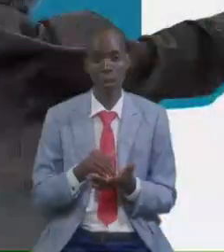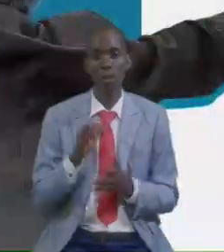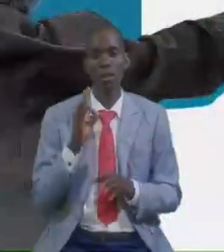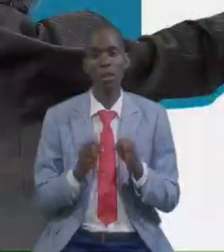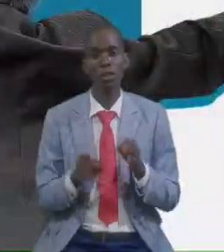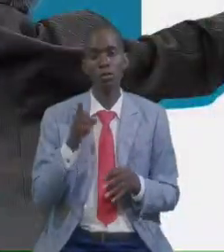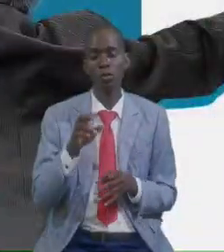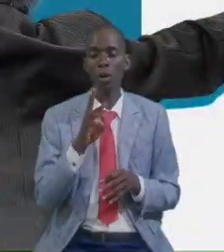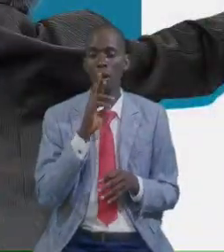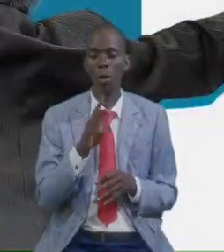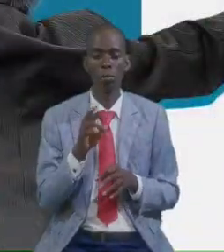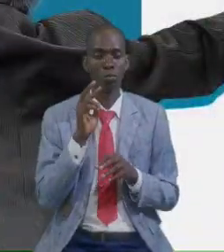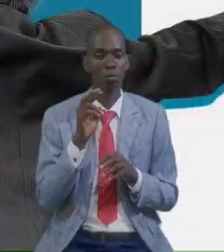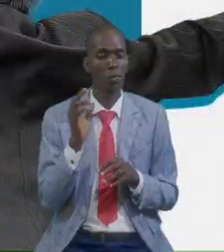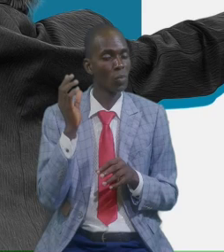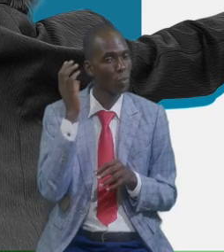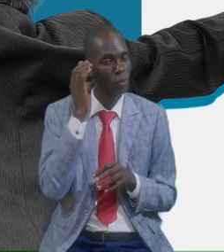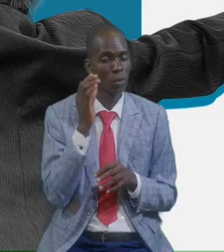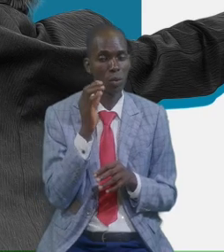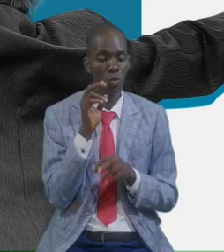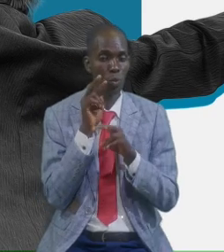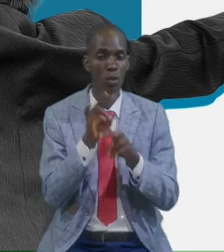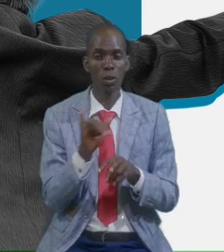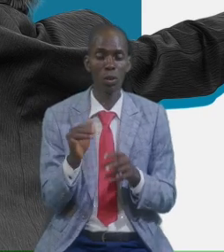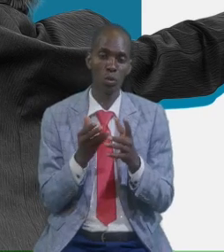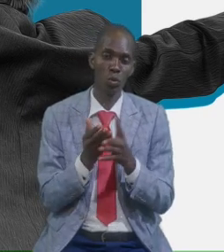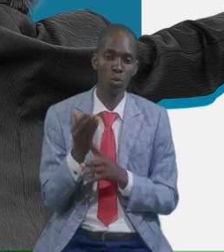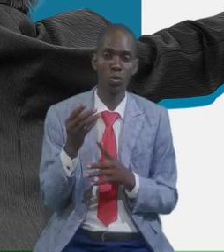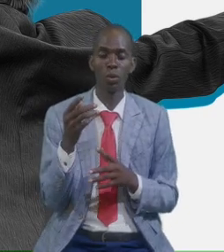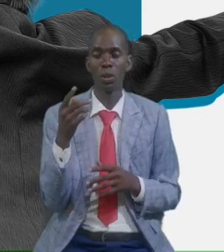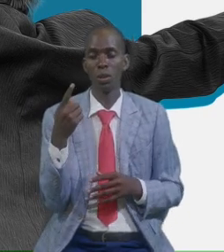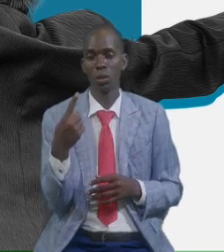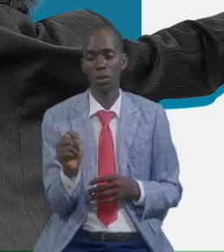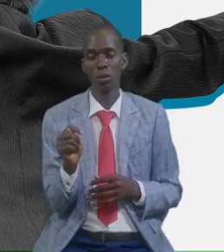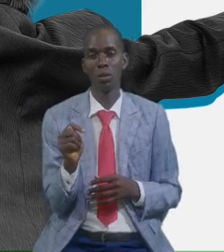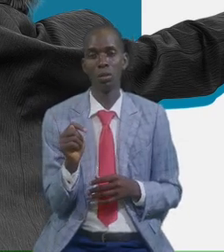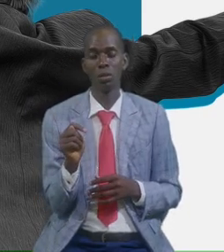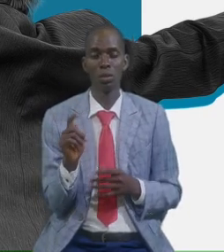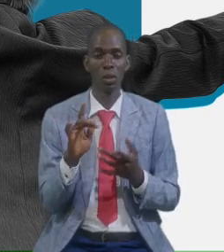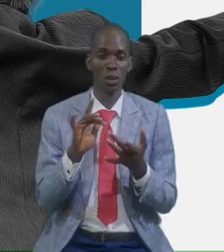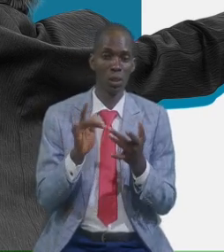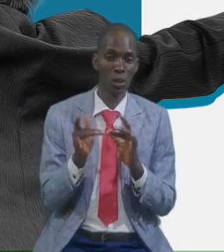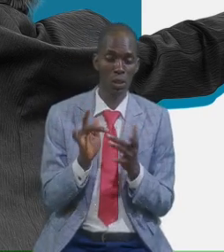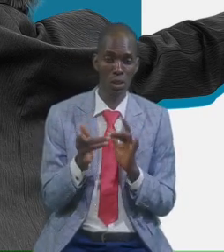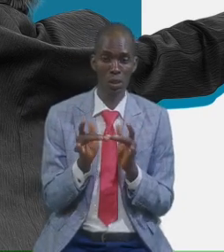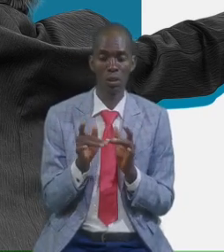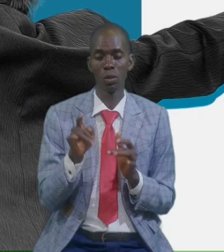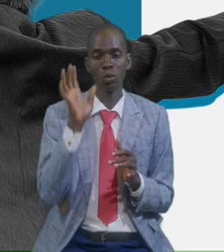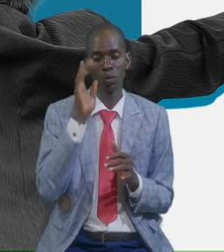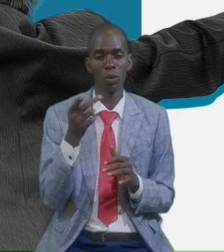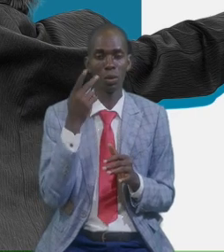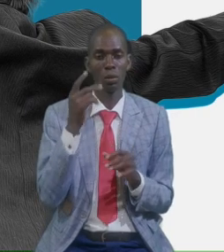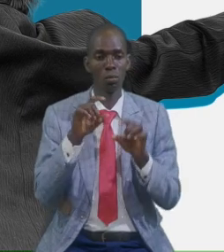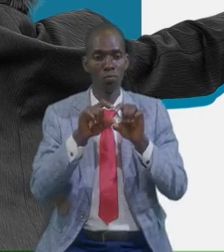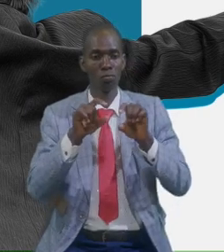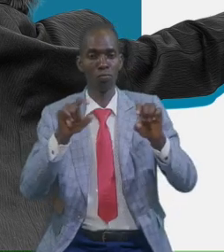via radio or television and you gave your life to Christ, please look at the link that is